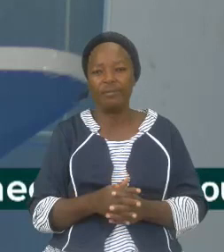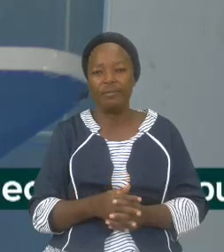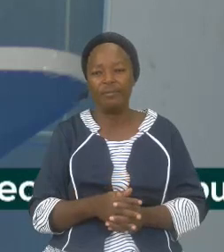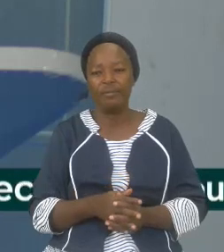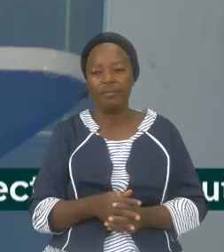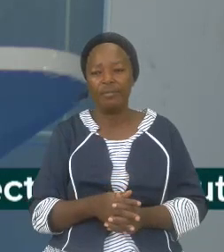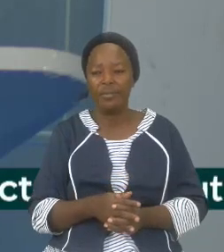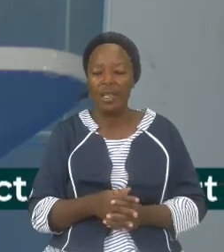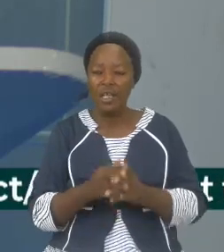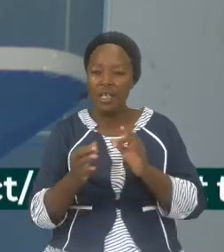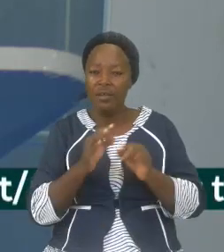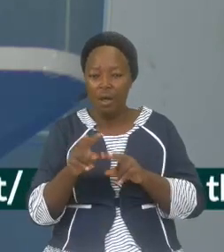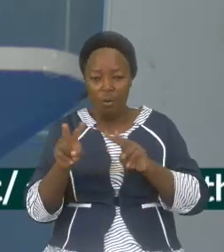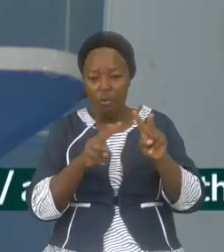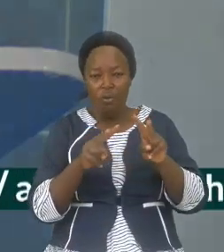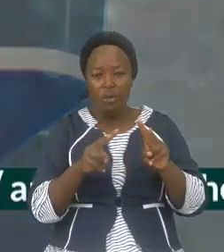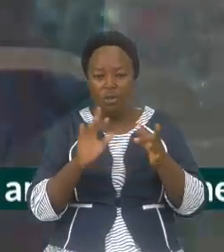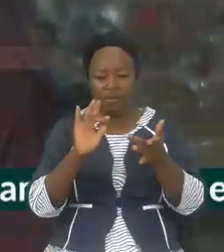If you are watching online,